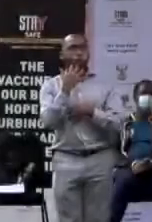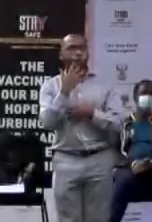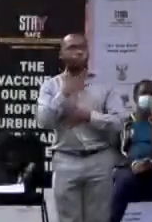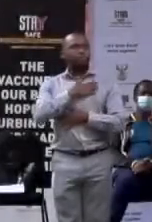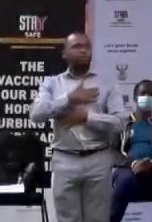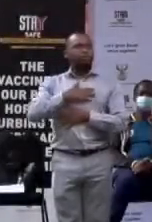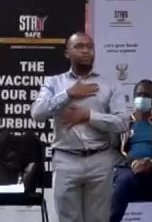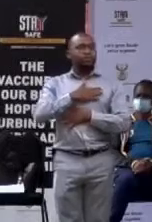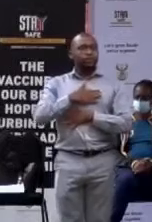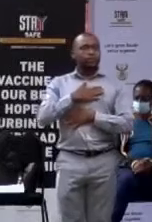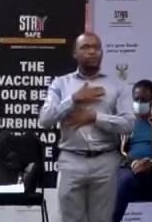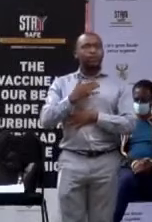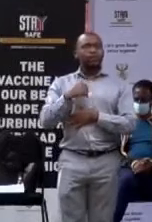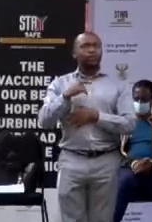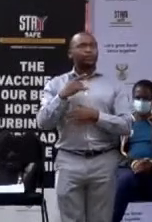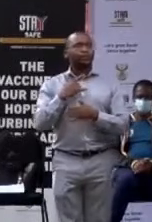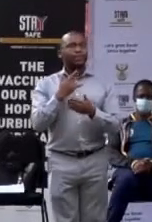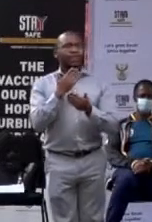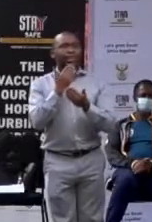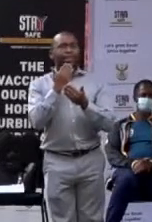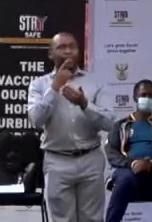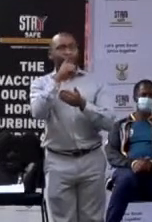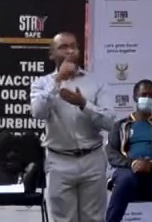ndiyayibulela le ndlela nihleli ngayo